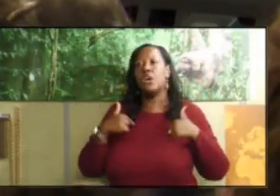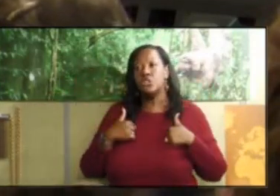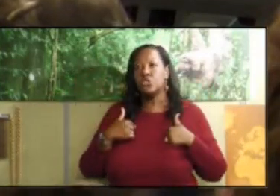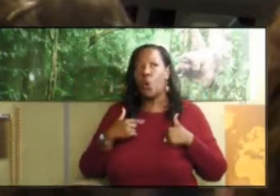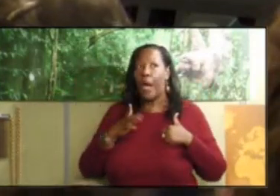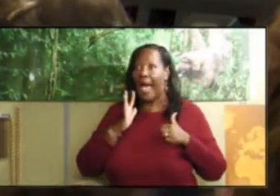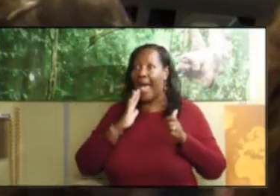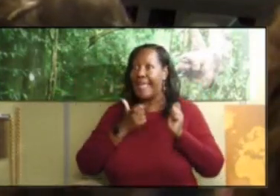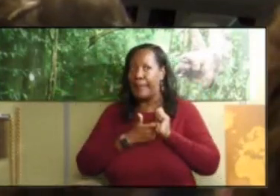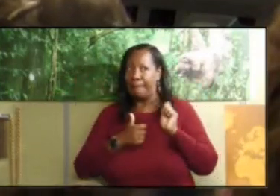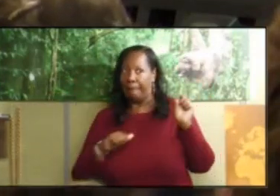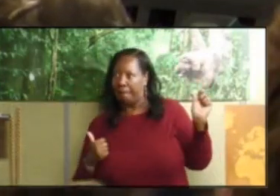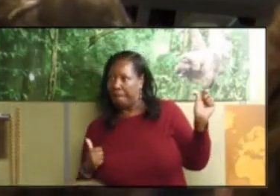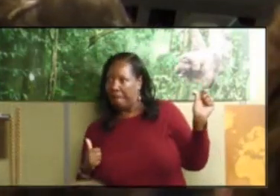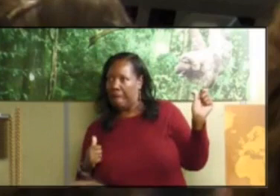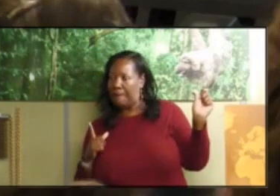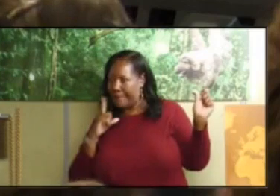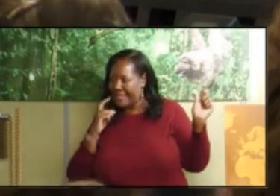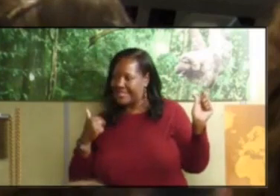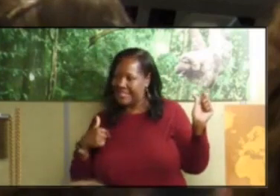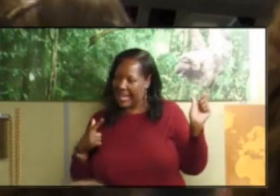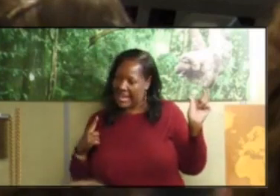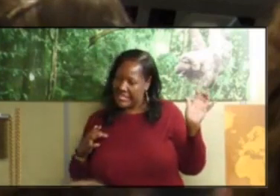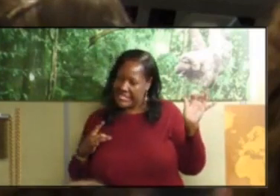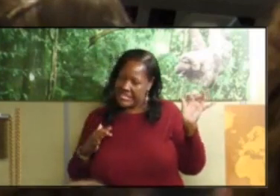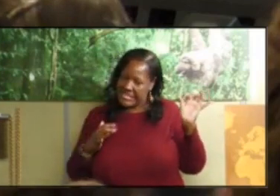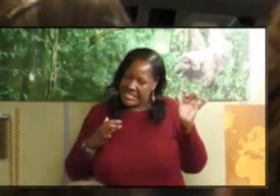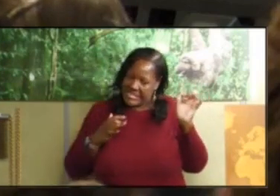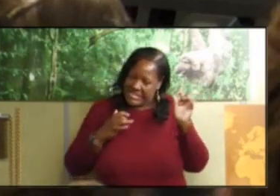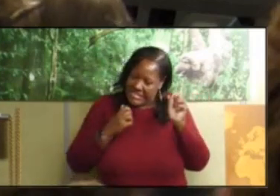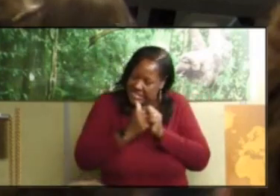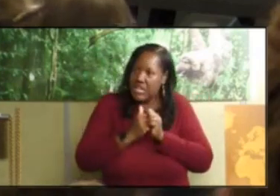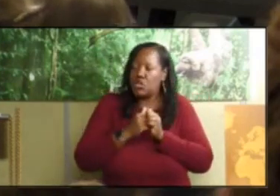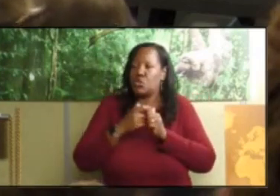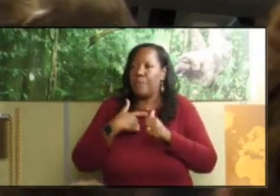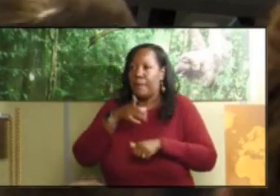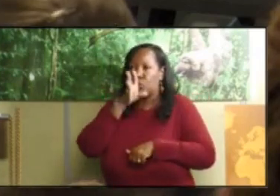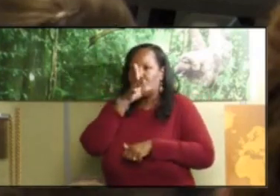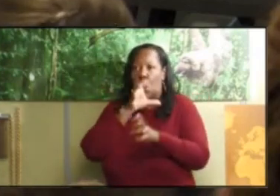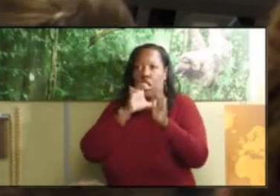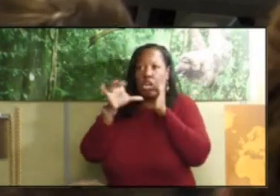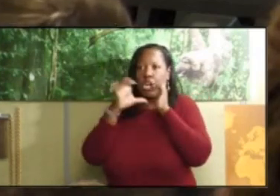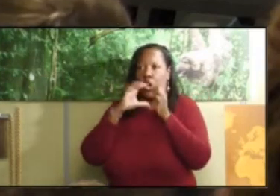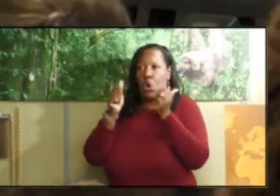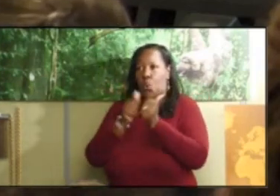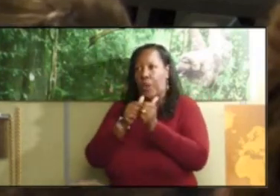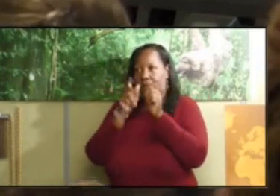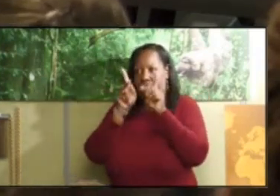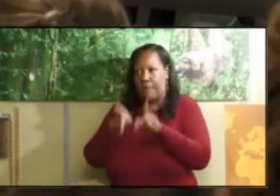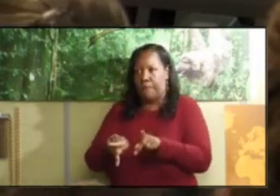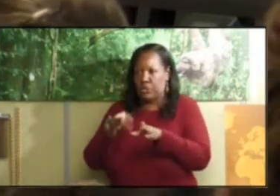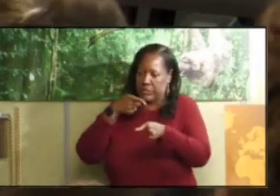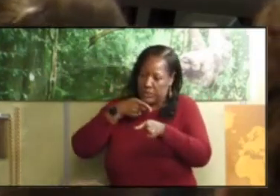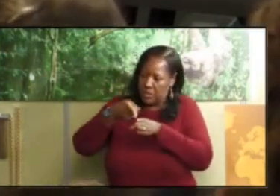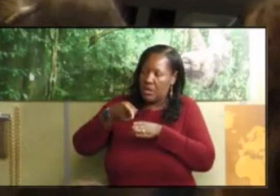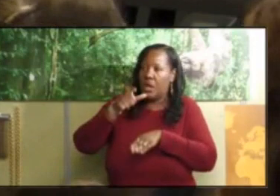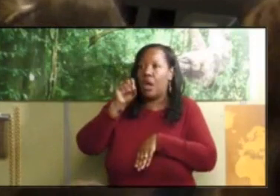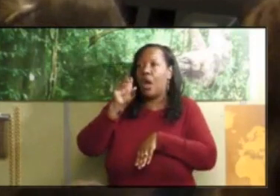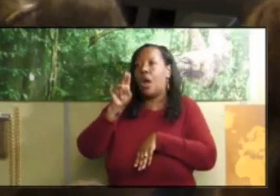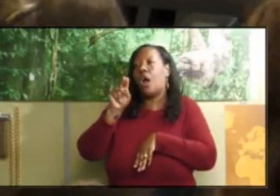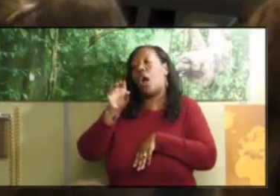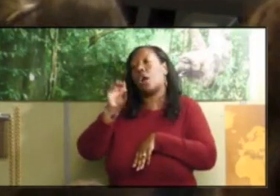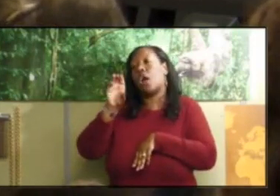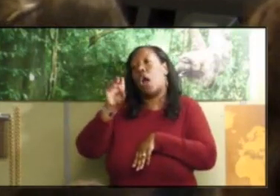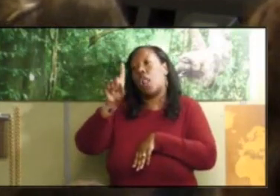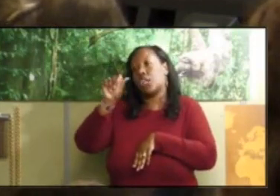curve because I had to get up to conversant with oncologists, which was a challenge. I like to think